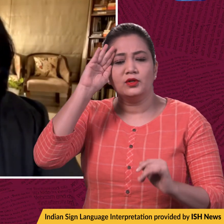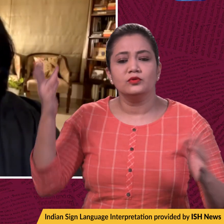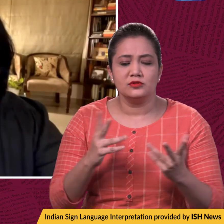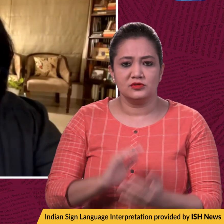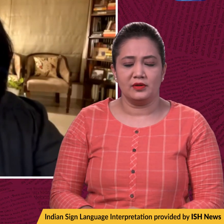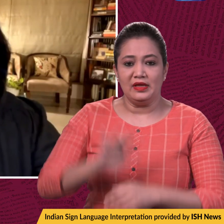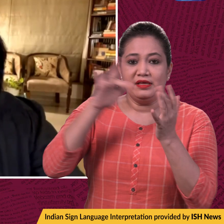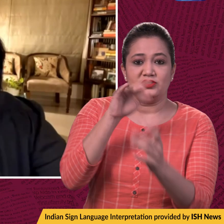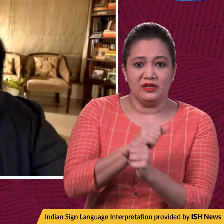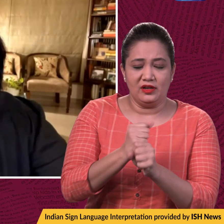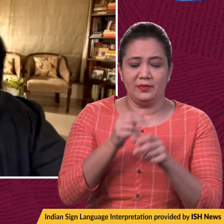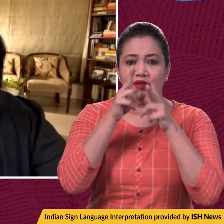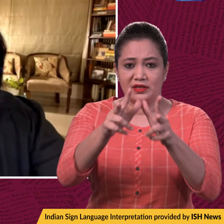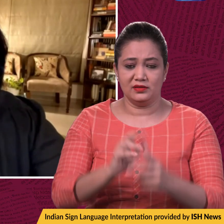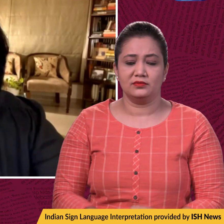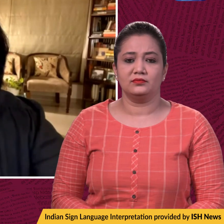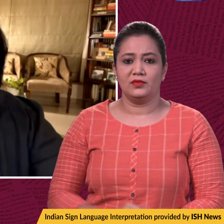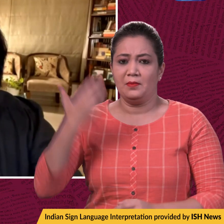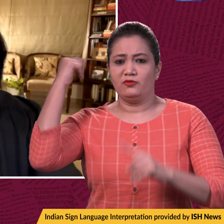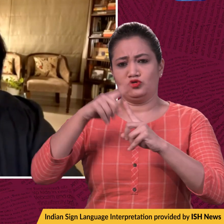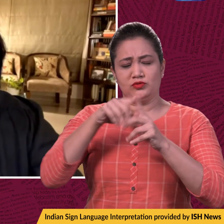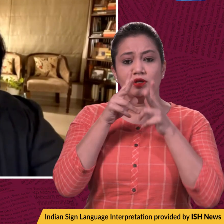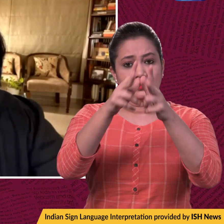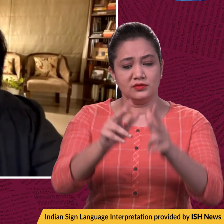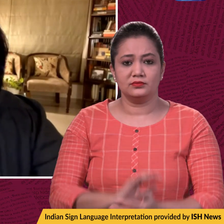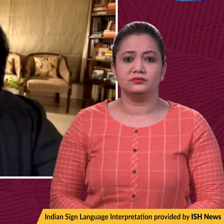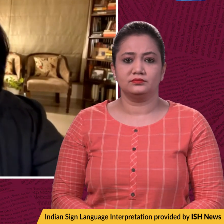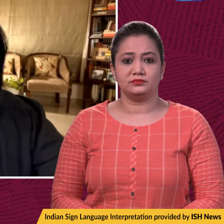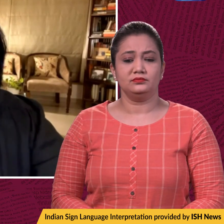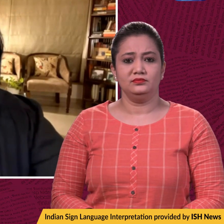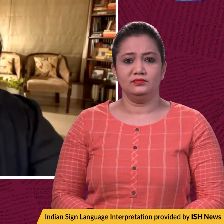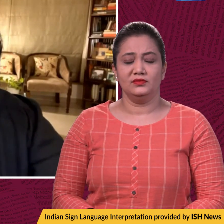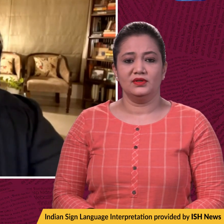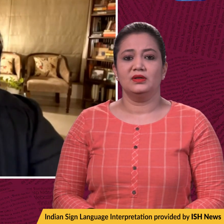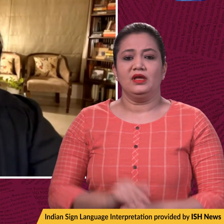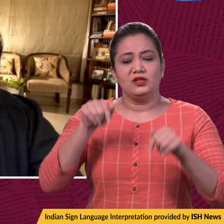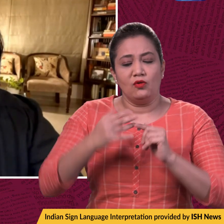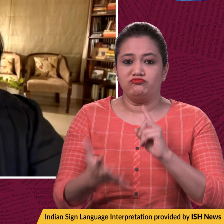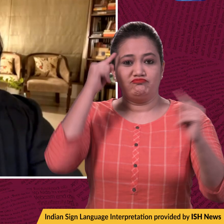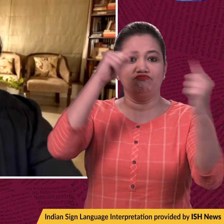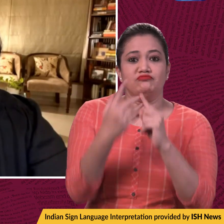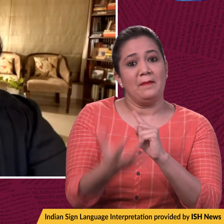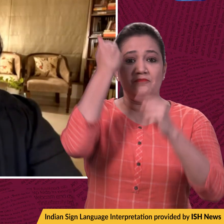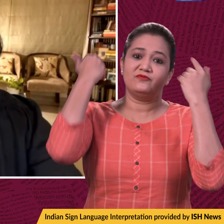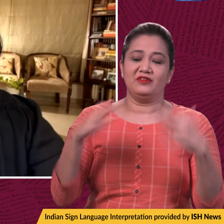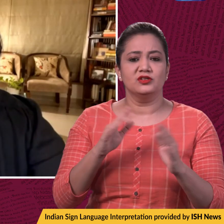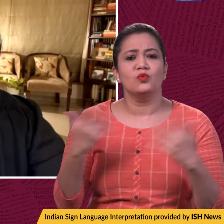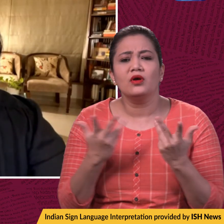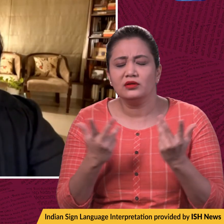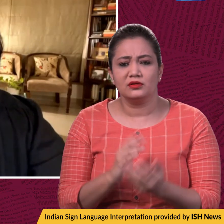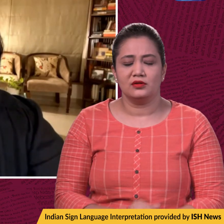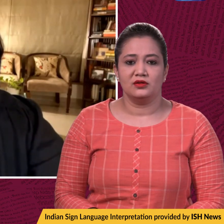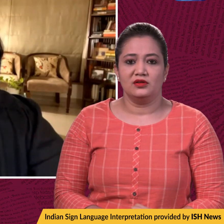Parliament. The central government has informed Parliament on Tuesday that it's been able to achieve the target